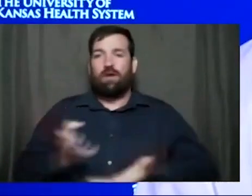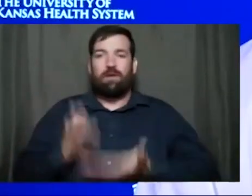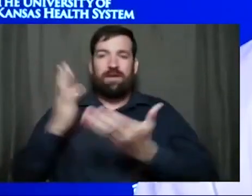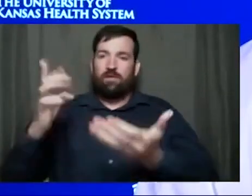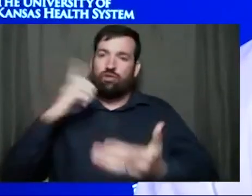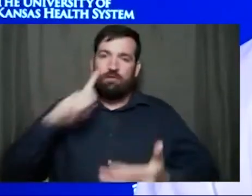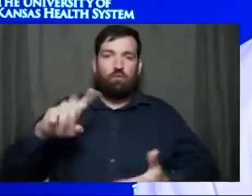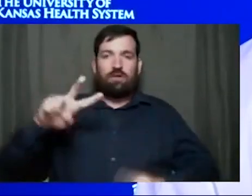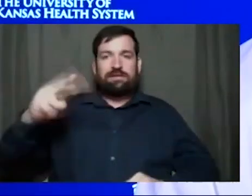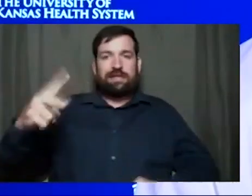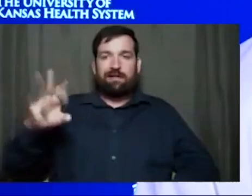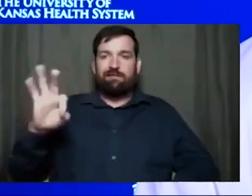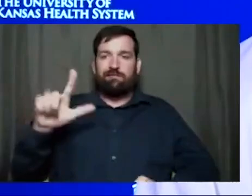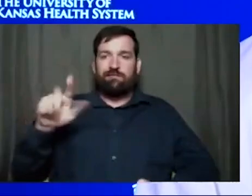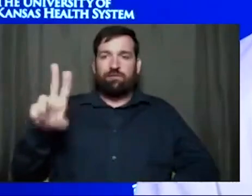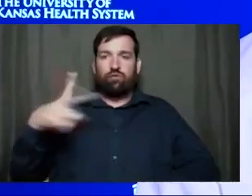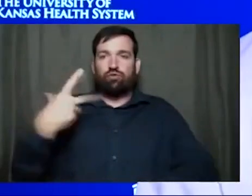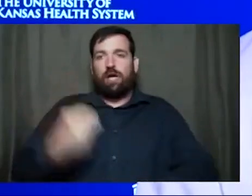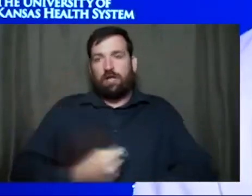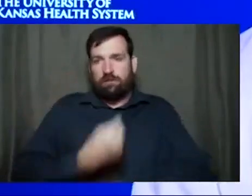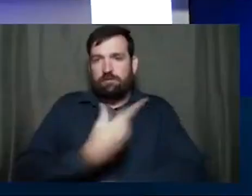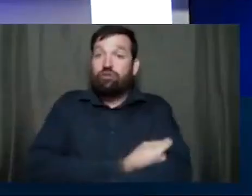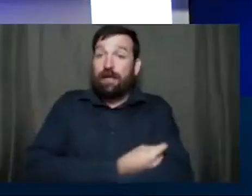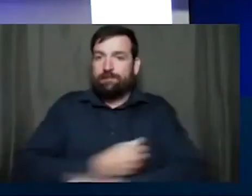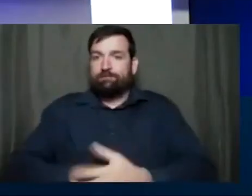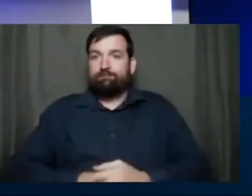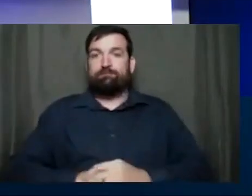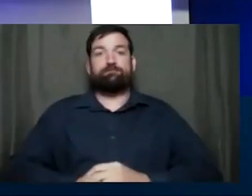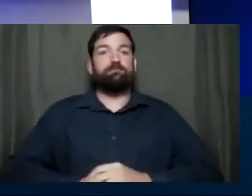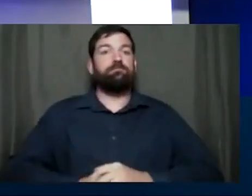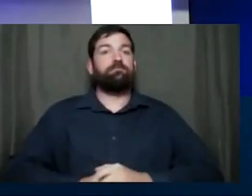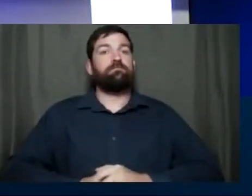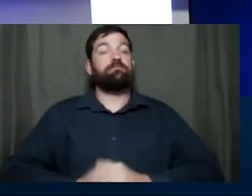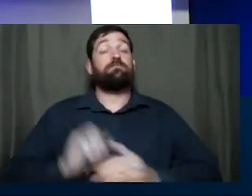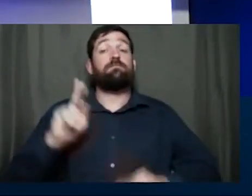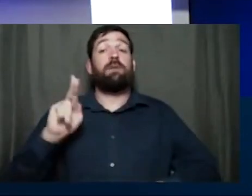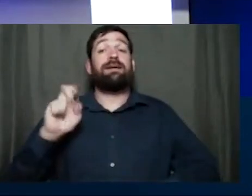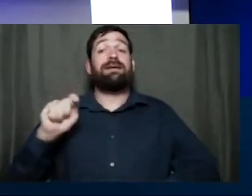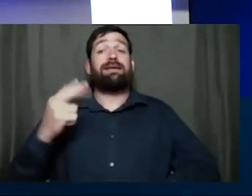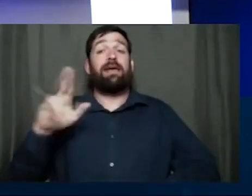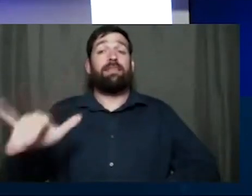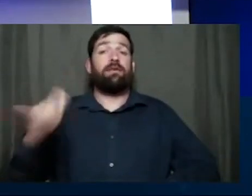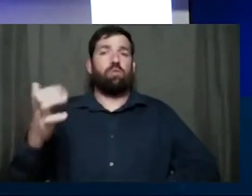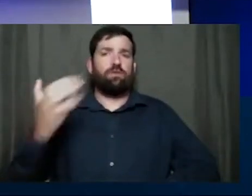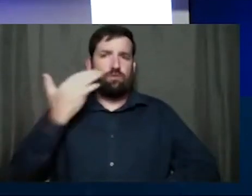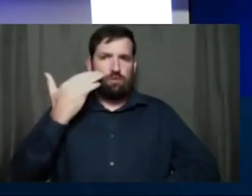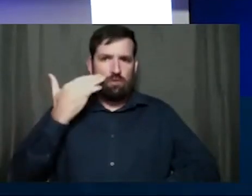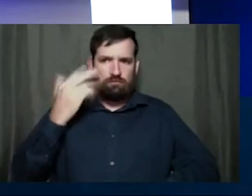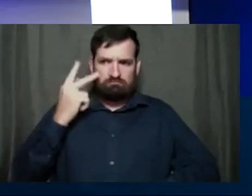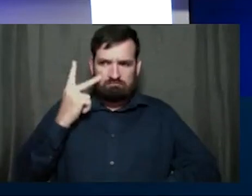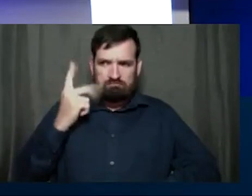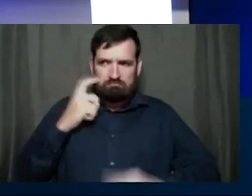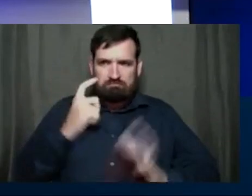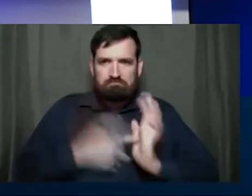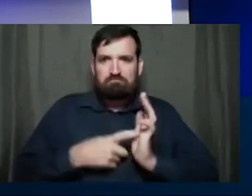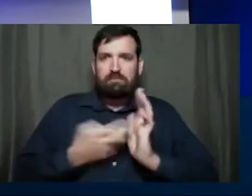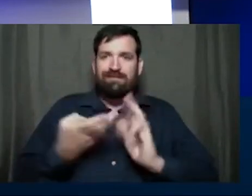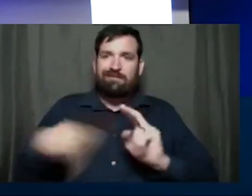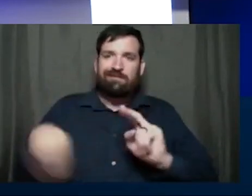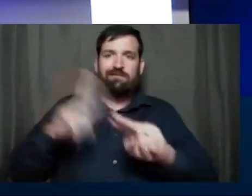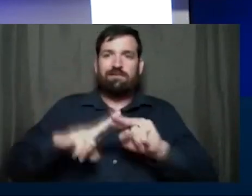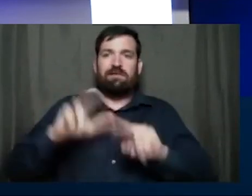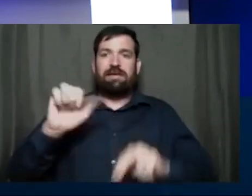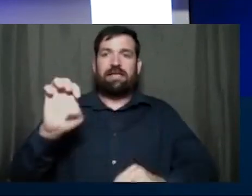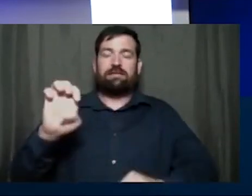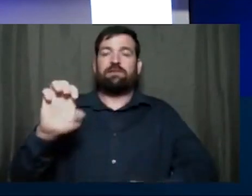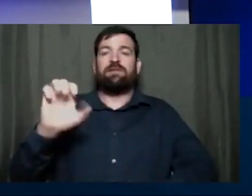of the influenza vaccine. All right, Kathy wants to know, seen an uptick in cases in Southwest Missouri classroom.